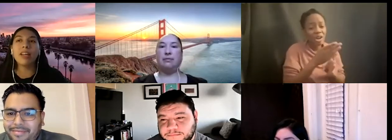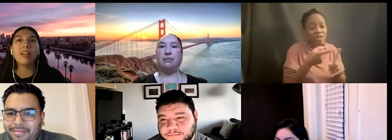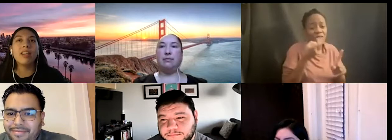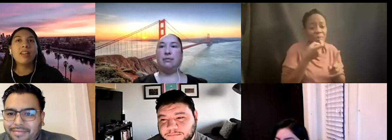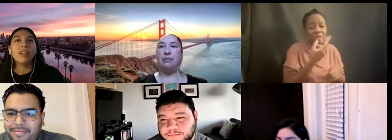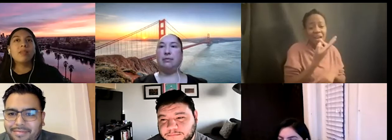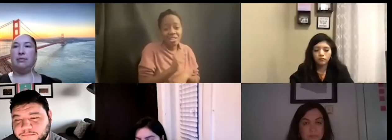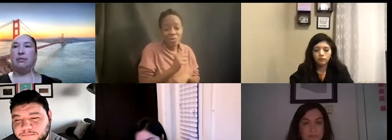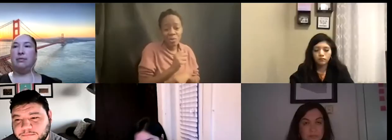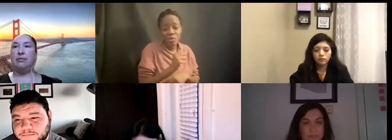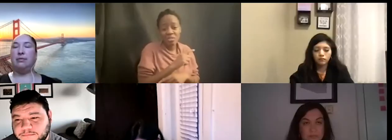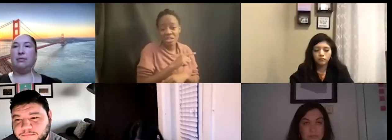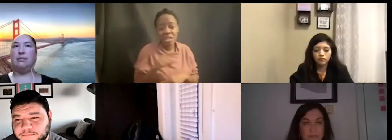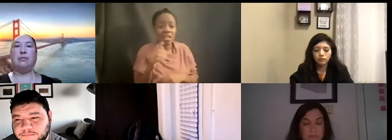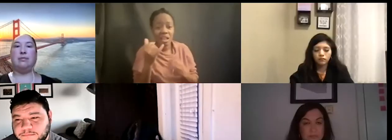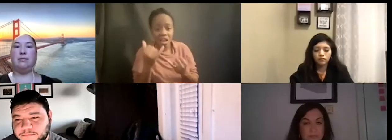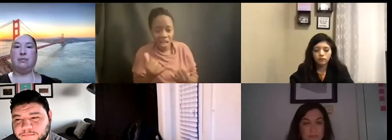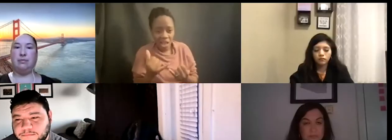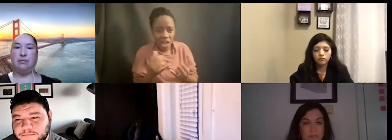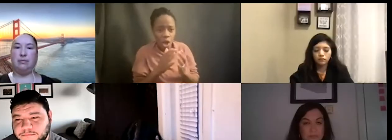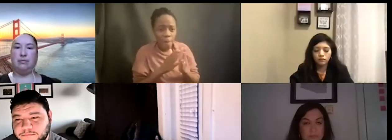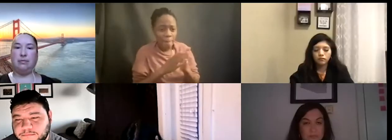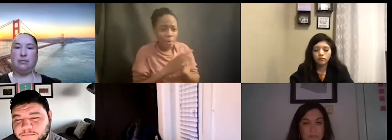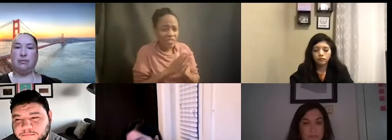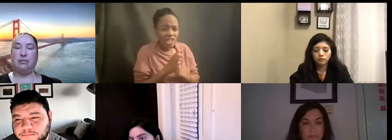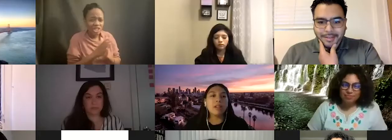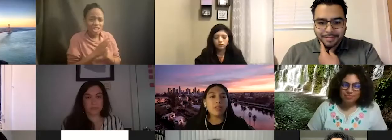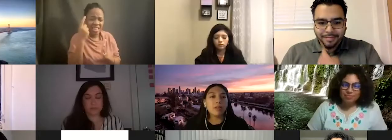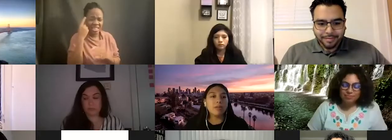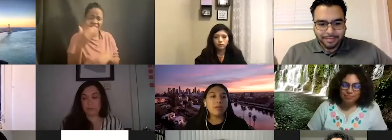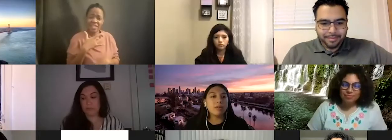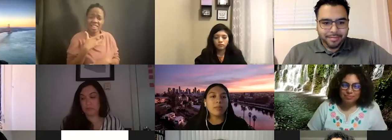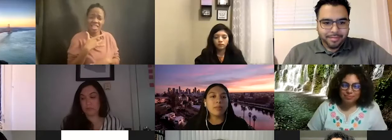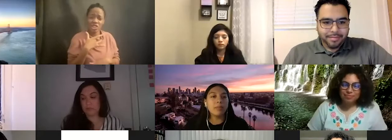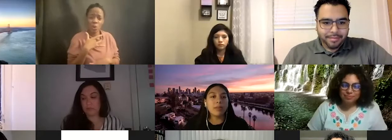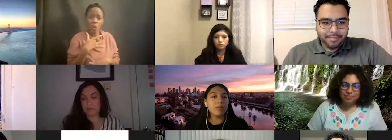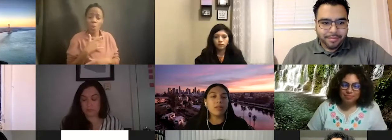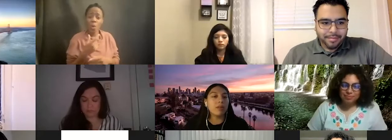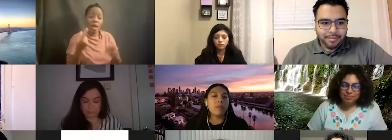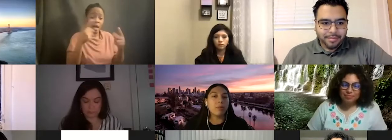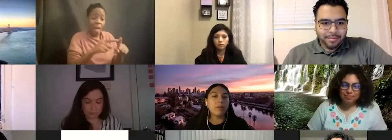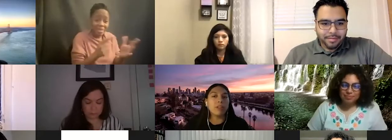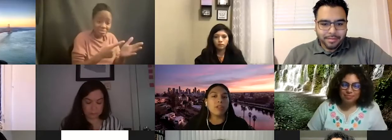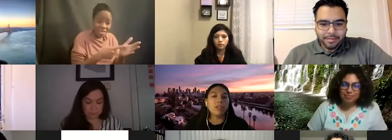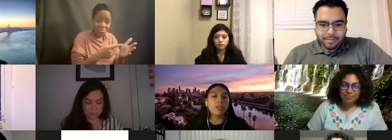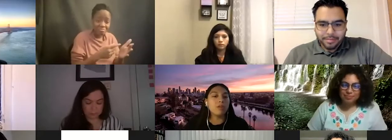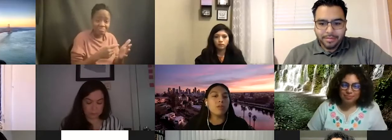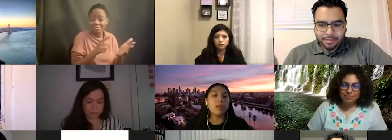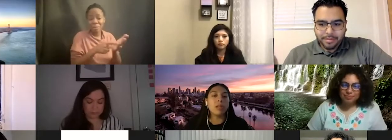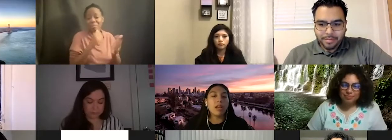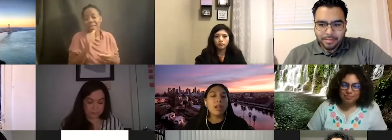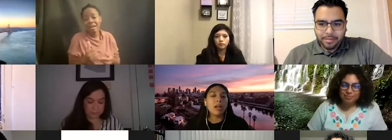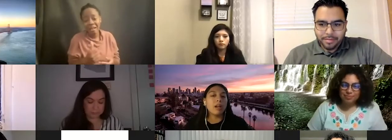Like motivation is just, it's like a feeling and it comes and it goes. So sometimes I really don't have the motivation